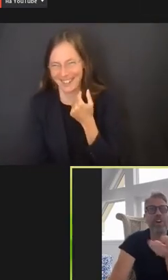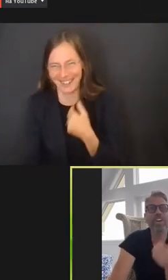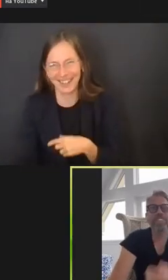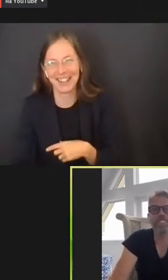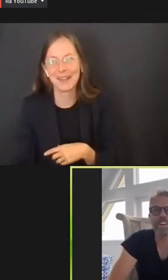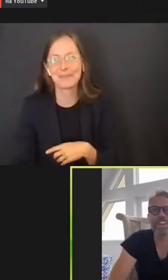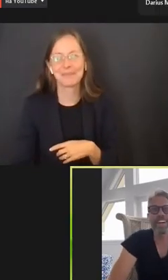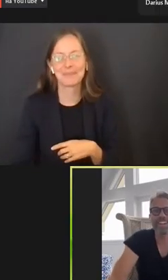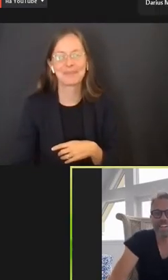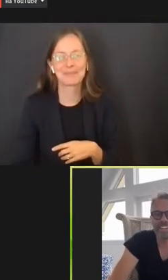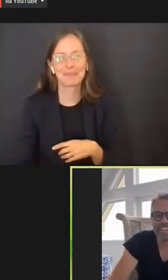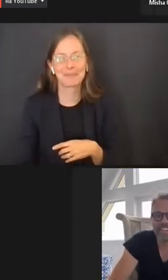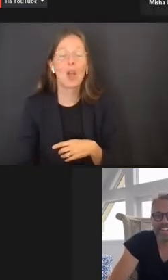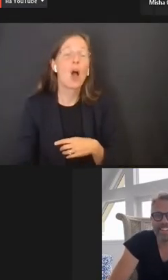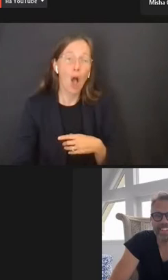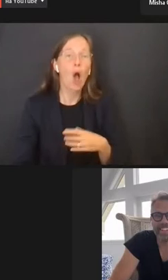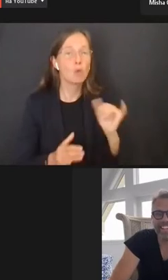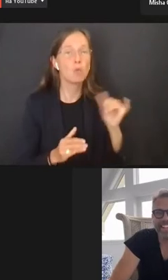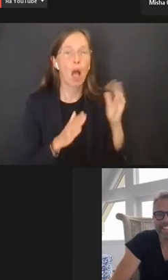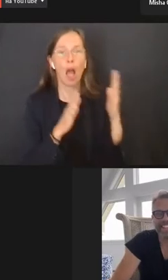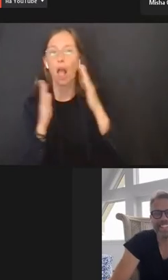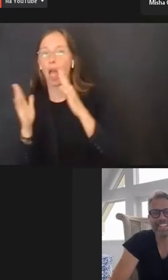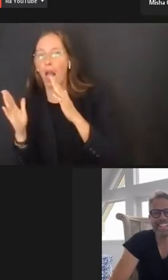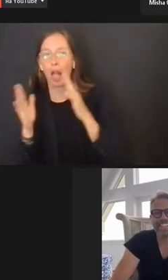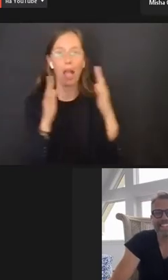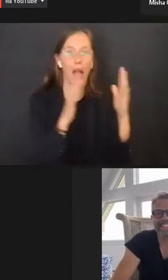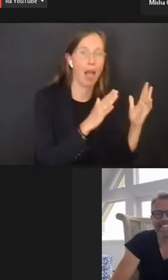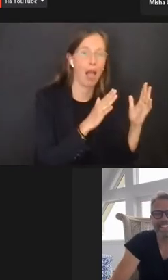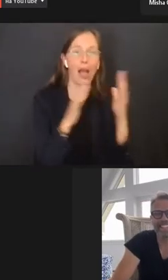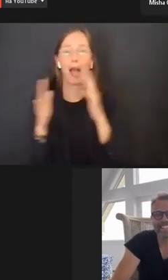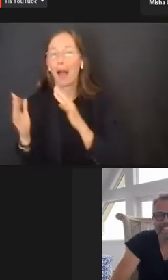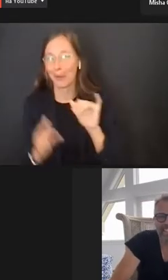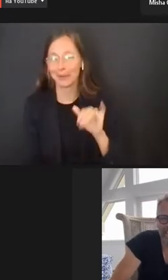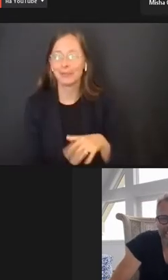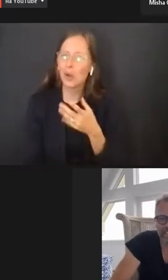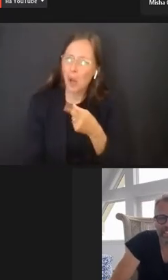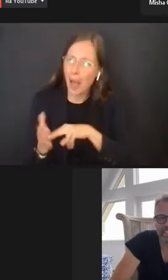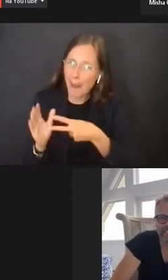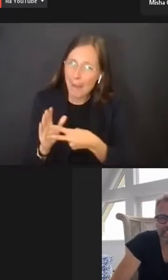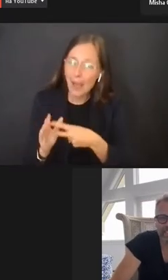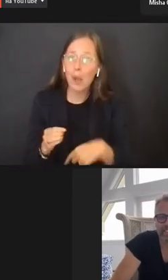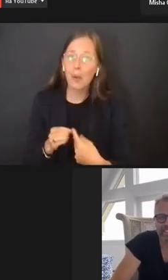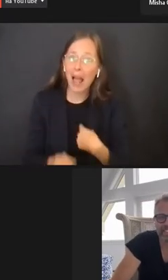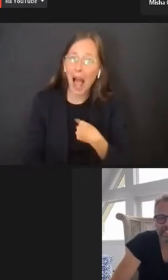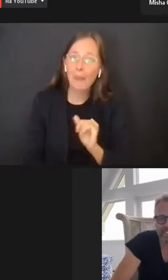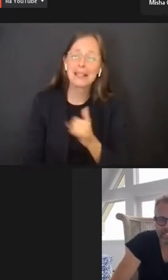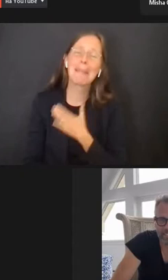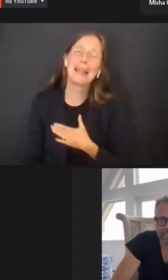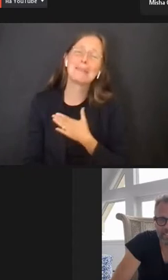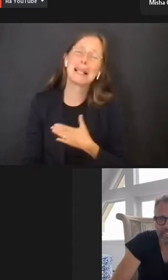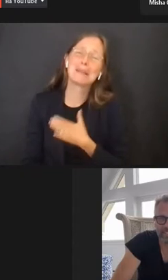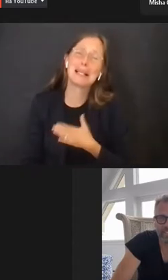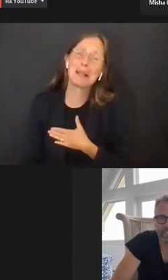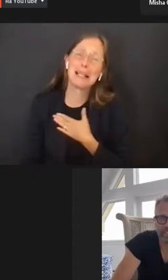The pendulum been swinging all along. Are you saying, like, when I was like, please, please, please, I'll do anything. Will you take